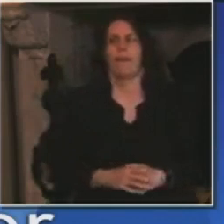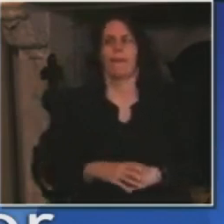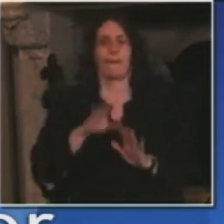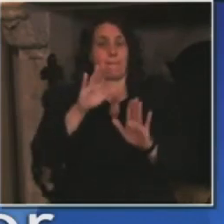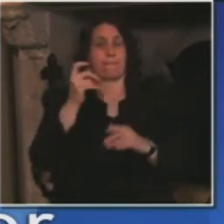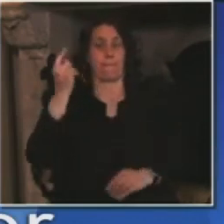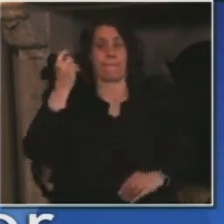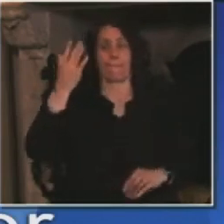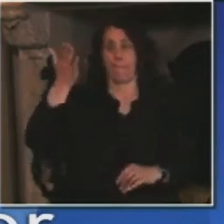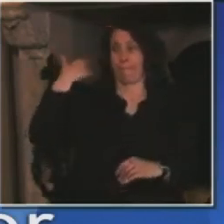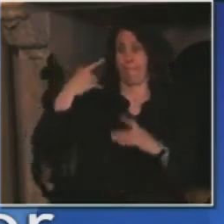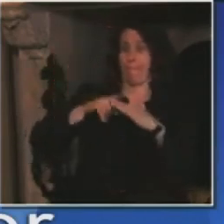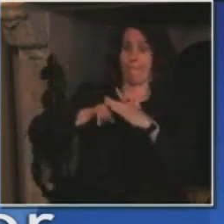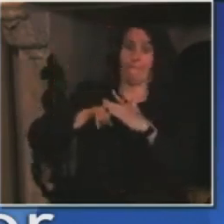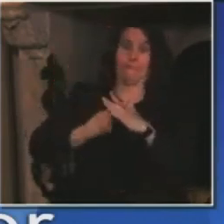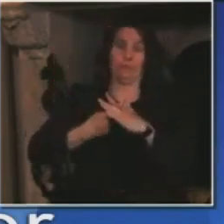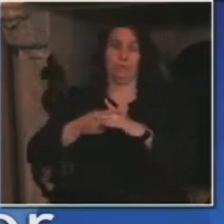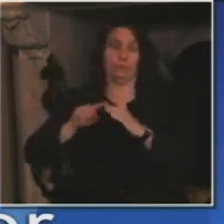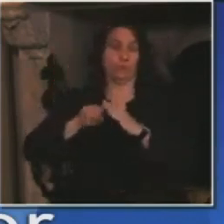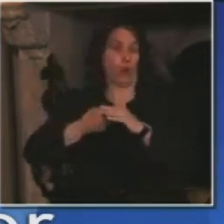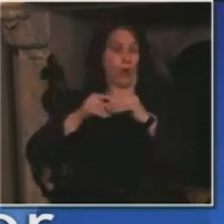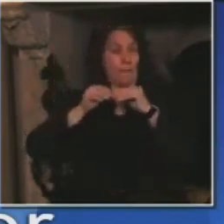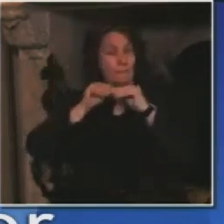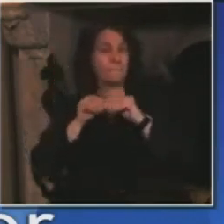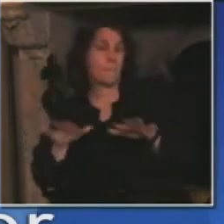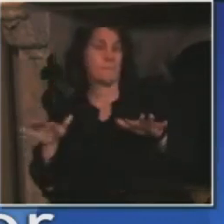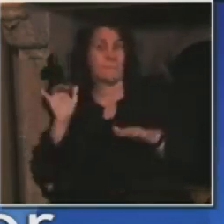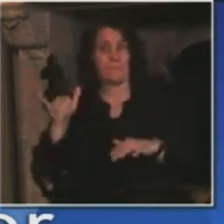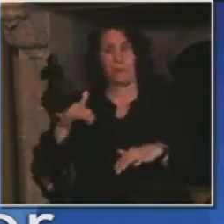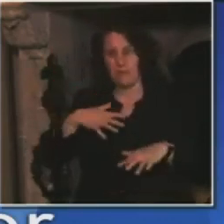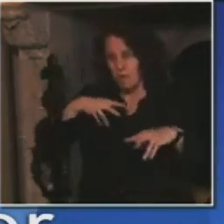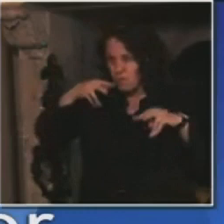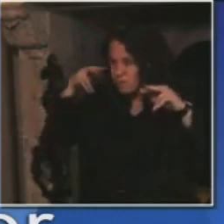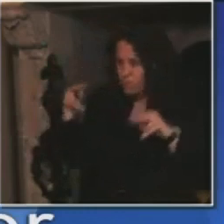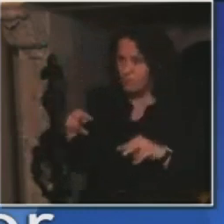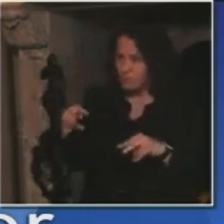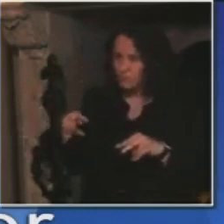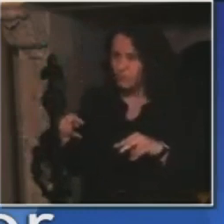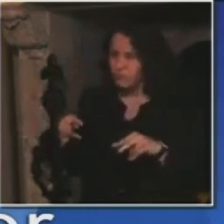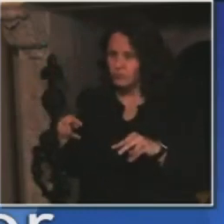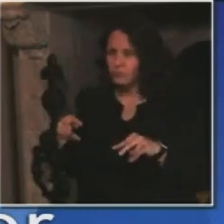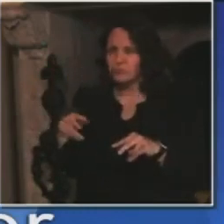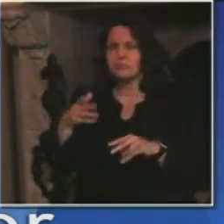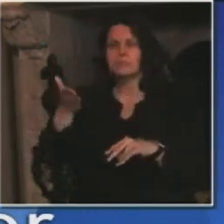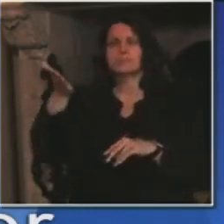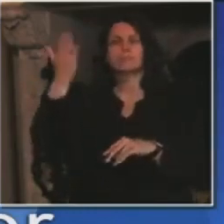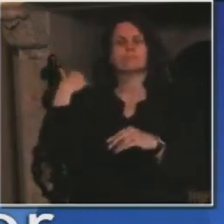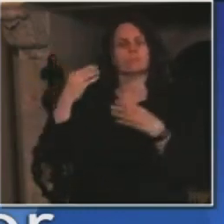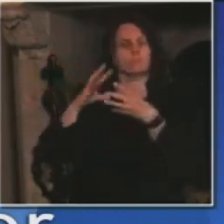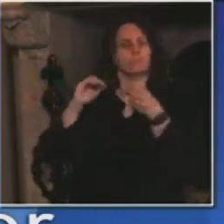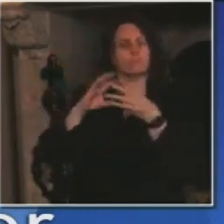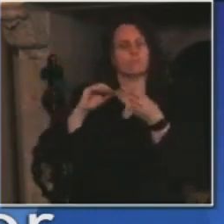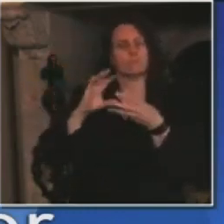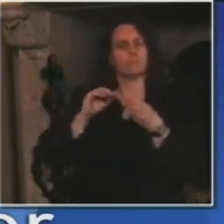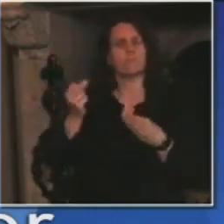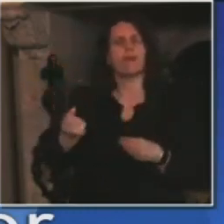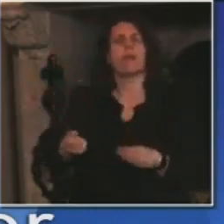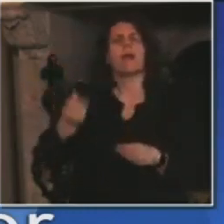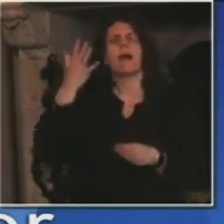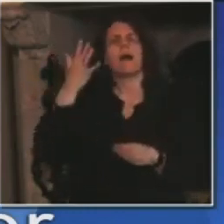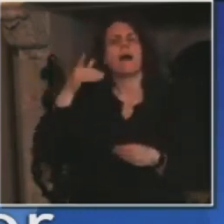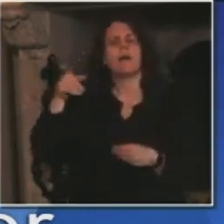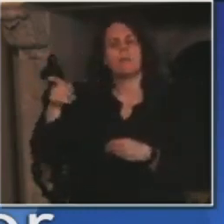also seems like the use of ventilators and when they're being used, are the medical thinking on that is changing a bit. So I'm wondering if you